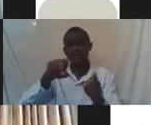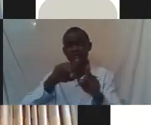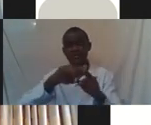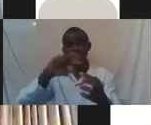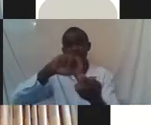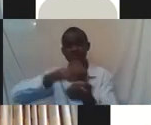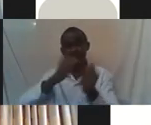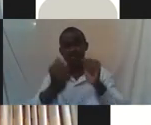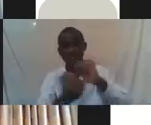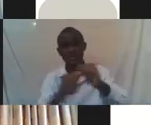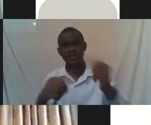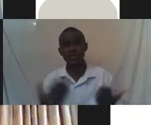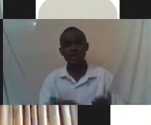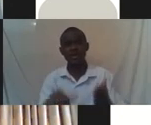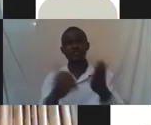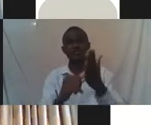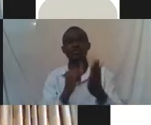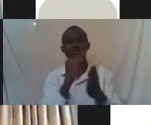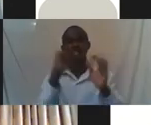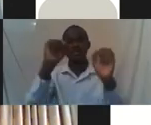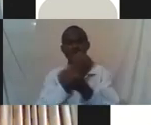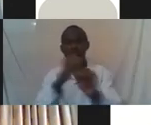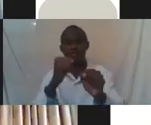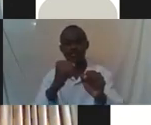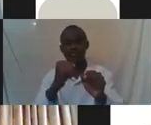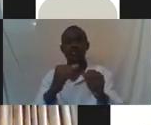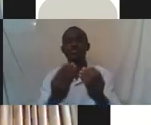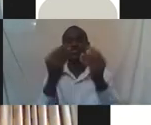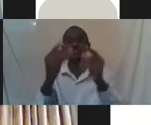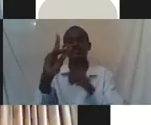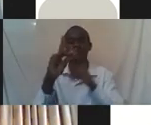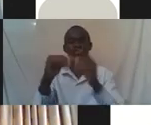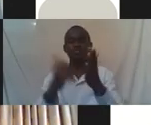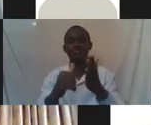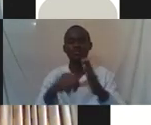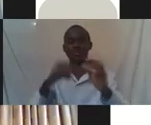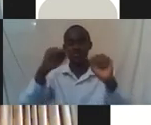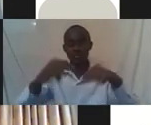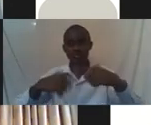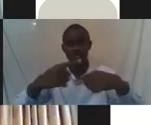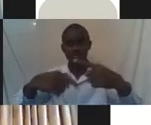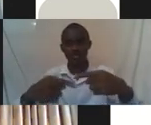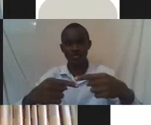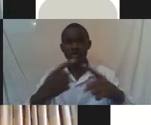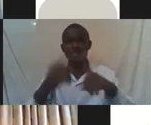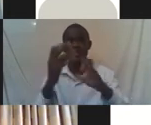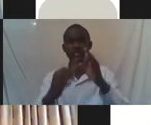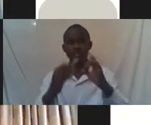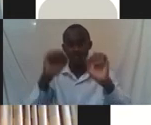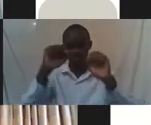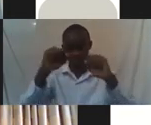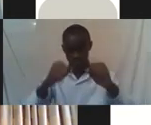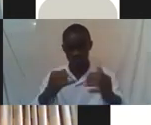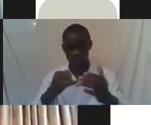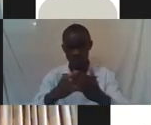we might not be able to address the problems of devolution. They might continue. But if we can push for this,